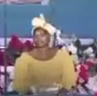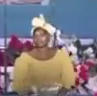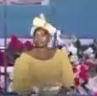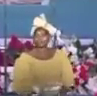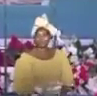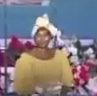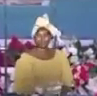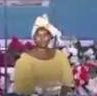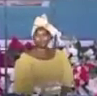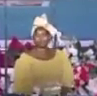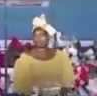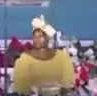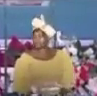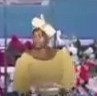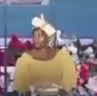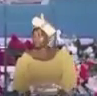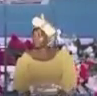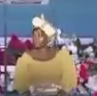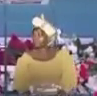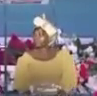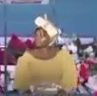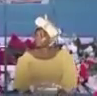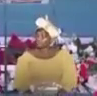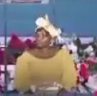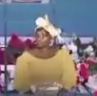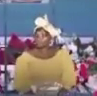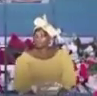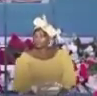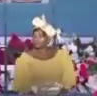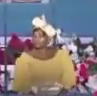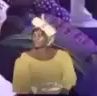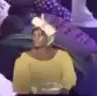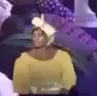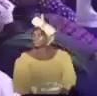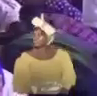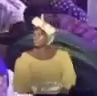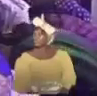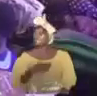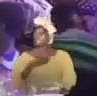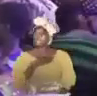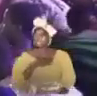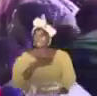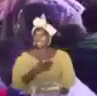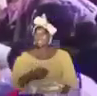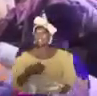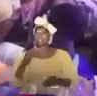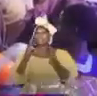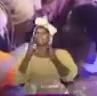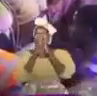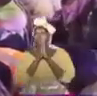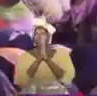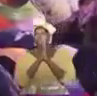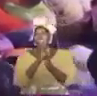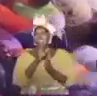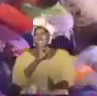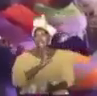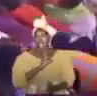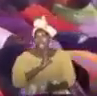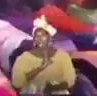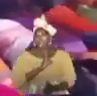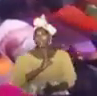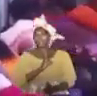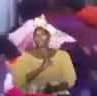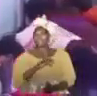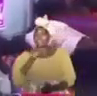Those of you who are in front here and together as a congregation, can everyone talk to the Lord in 1 minute? I desire you truly.